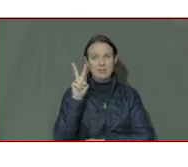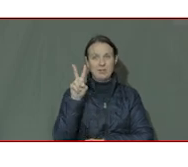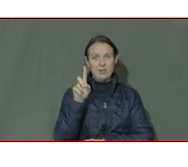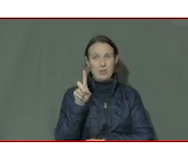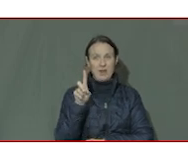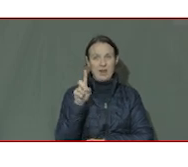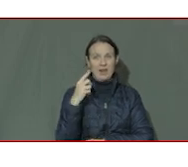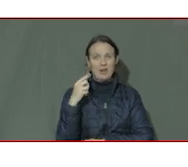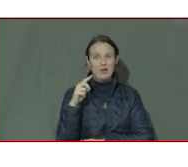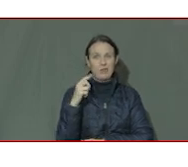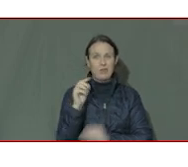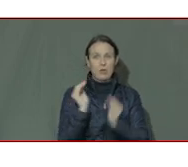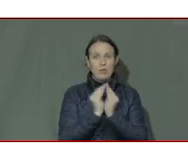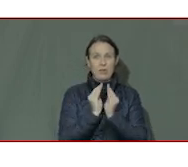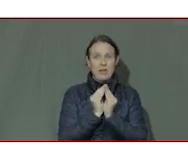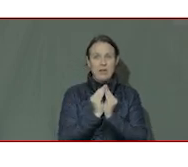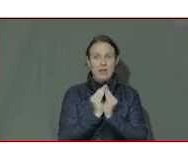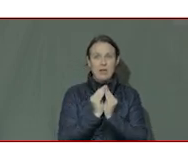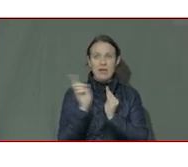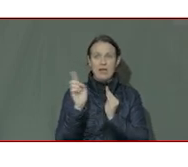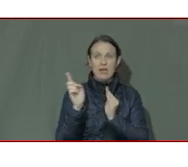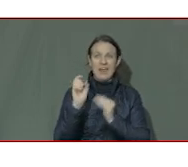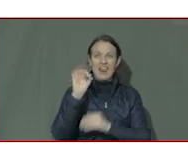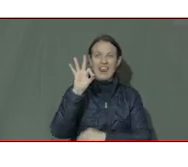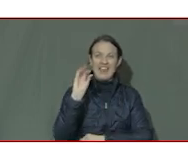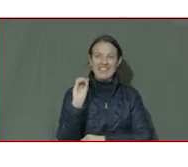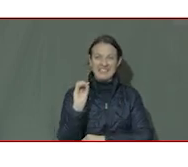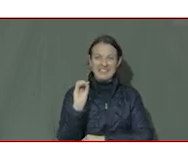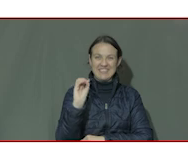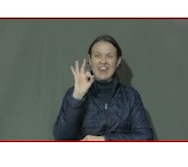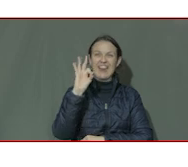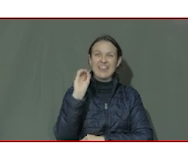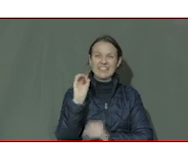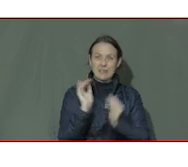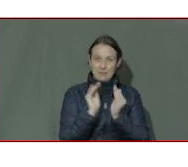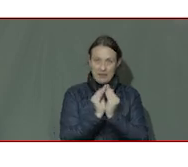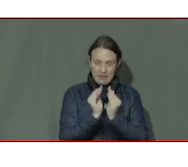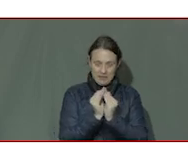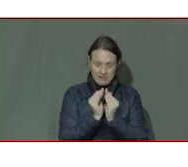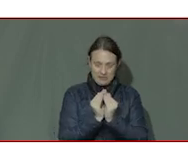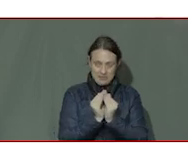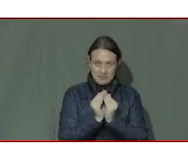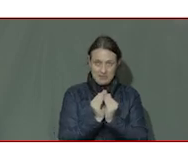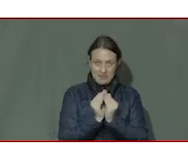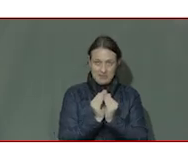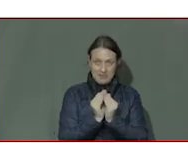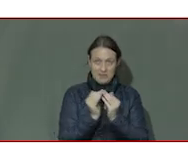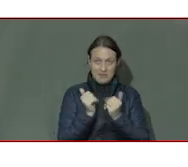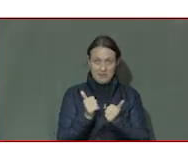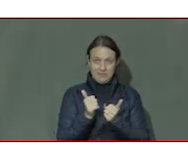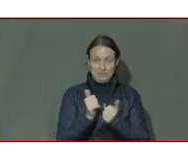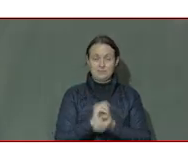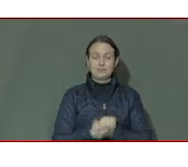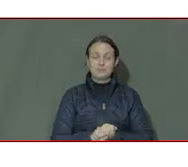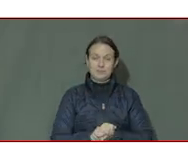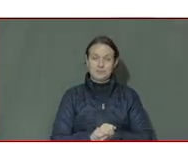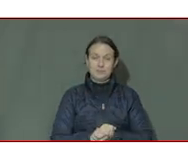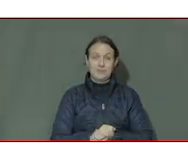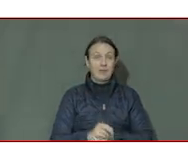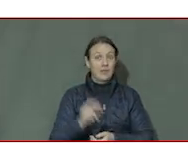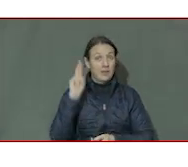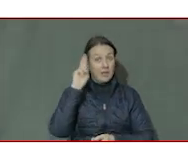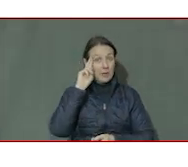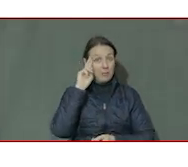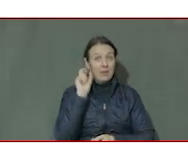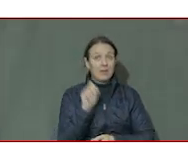mark allocation should be 30. 30 marks. Ne? And remember, this